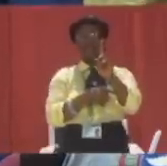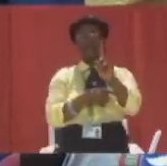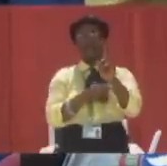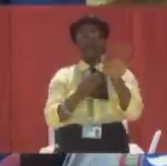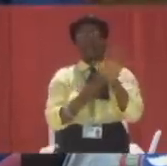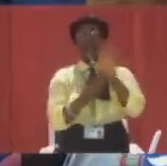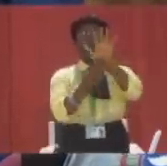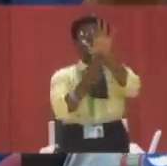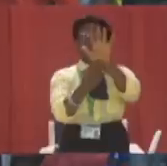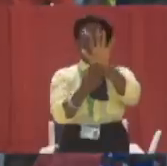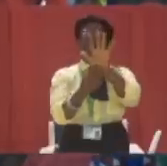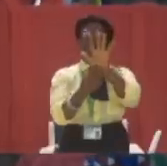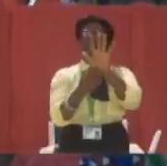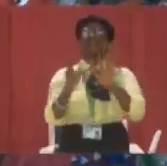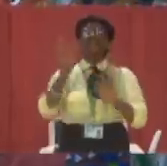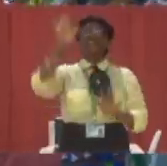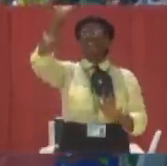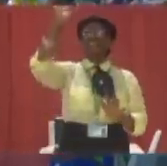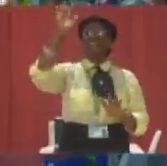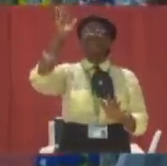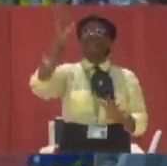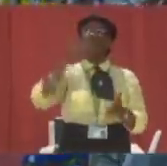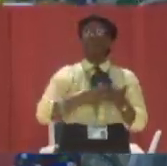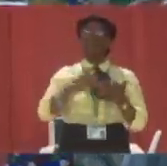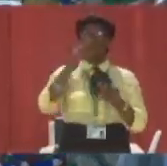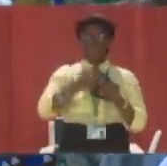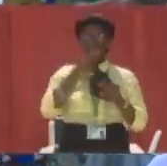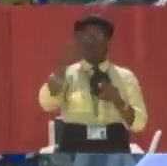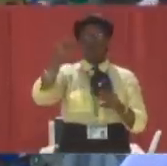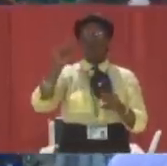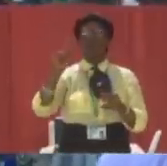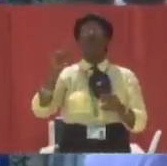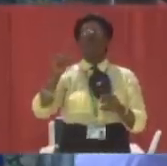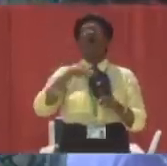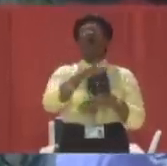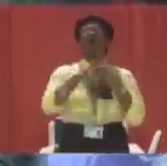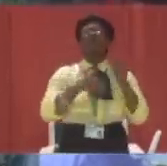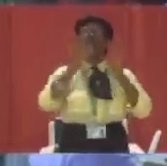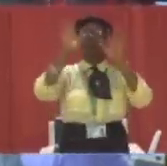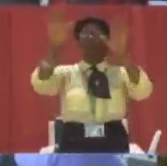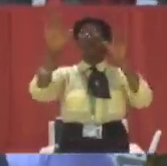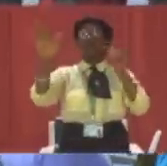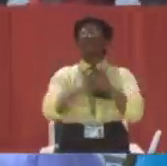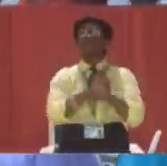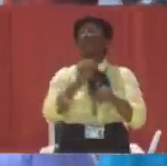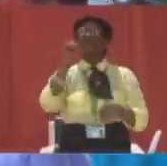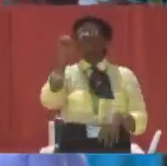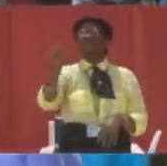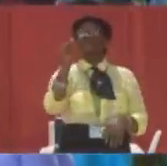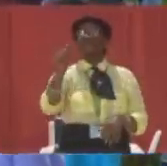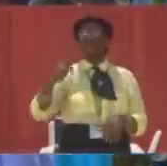Magnify His holy name for all the wonderful testimonies we heard.